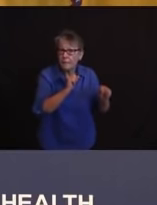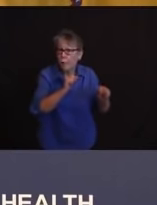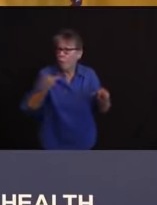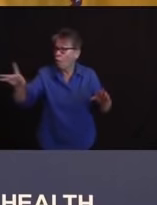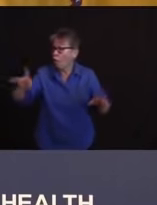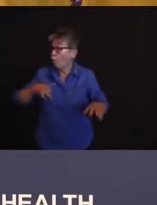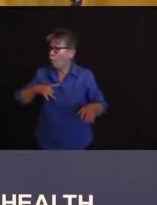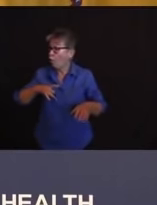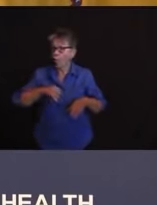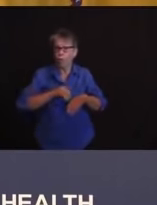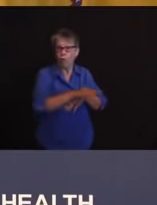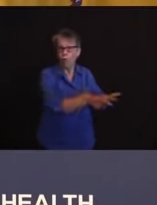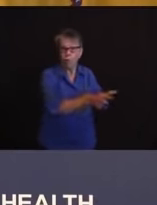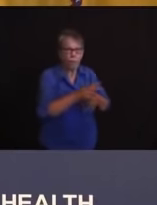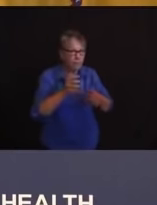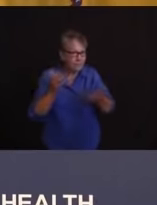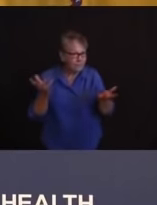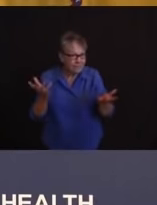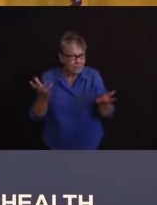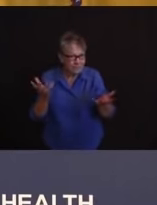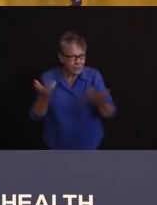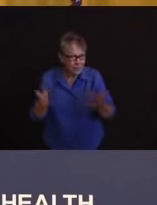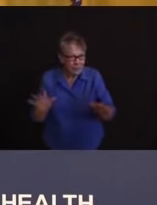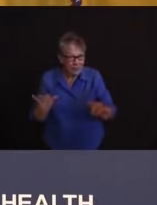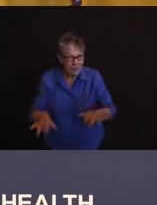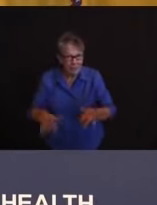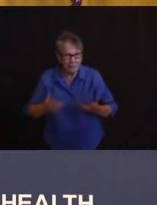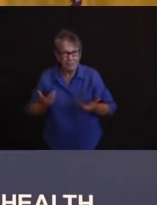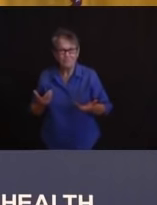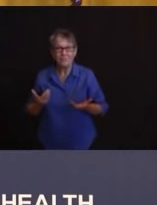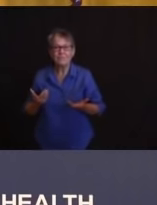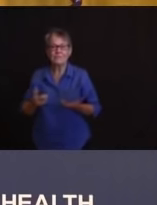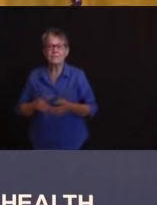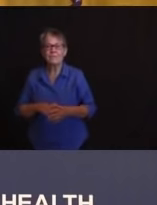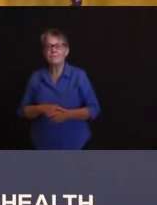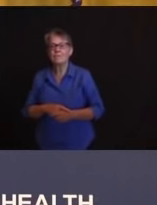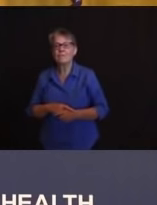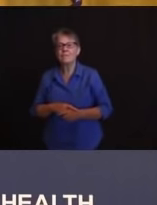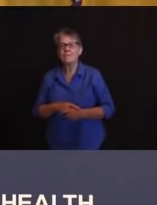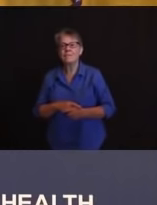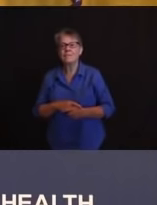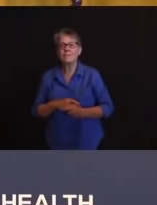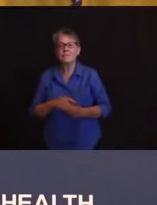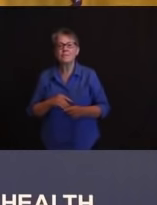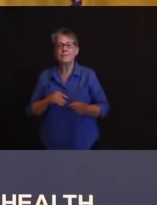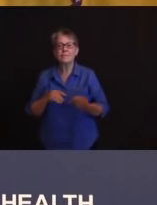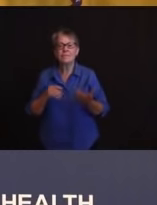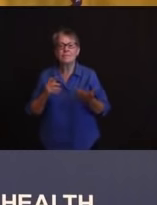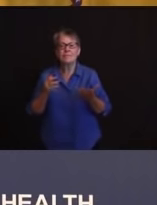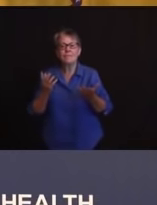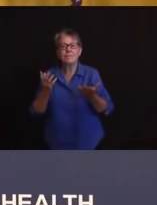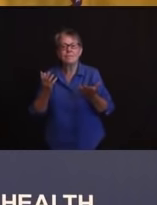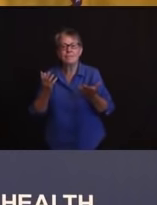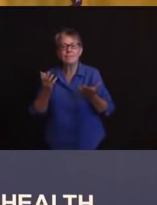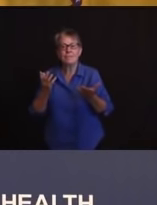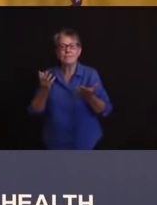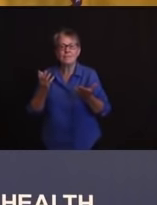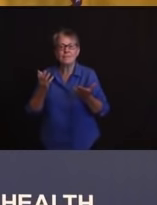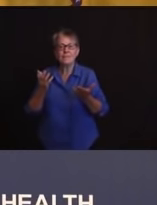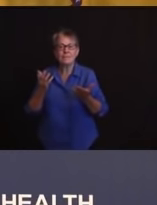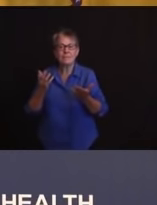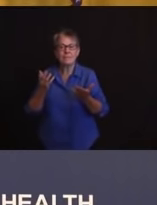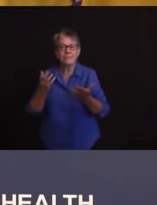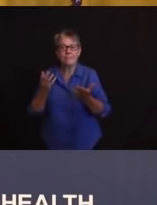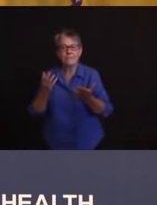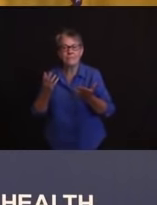the digital divide is still something that we're trying to crack the back of. We have to continue to acknowledge that there's a lot of